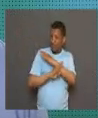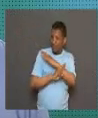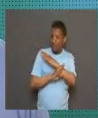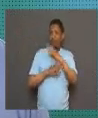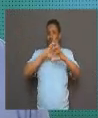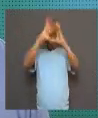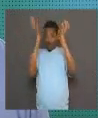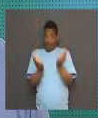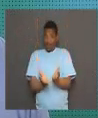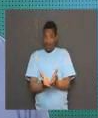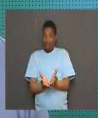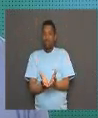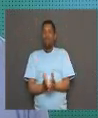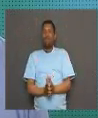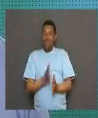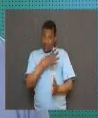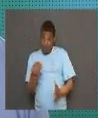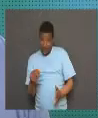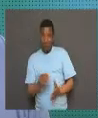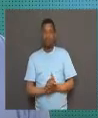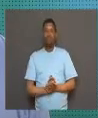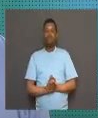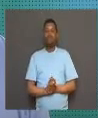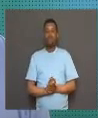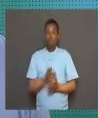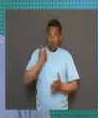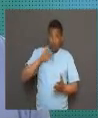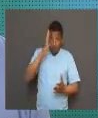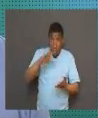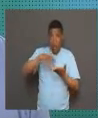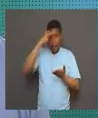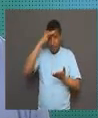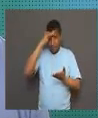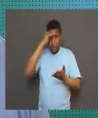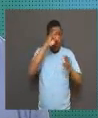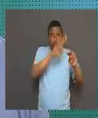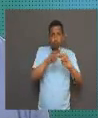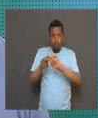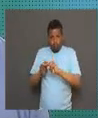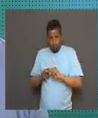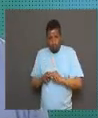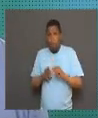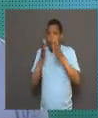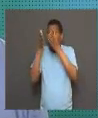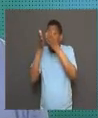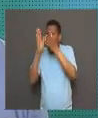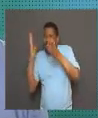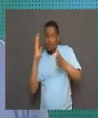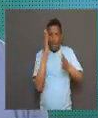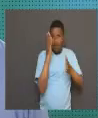of the world. And we will learn about the settlement patterns of